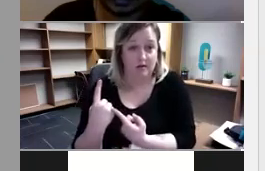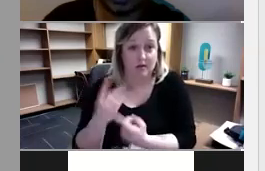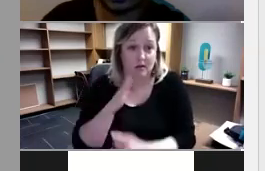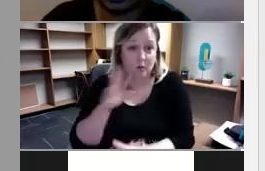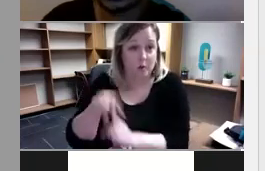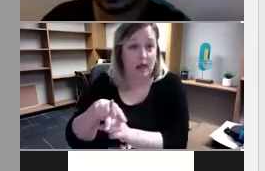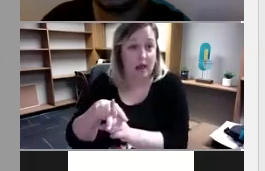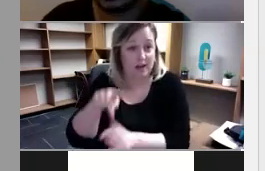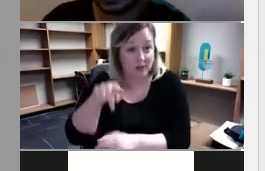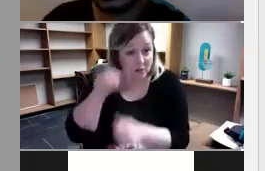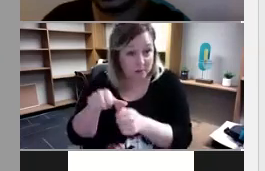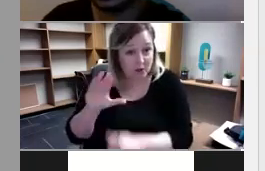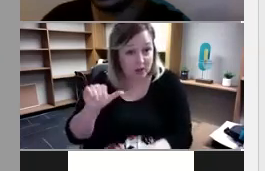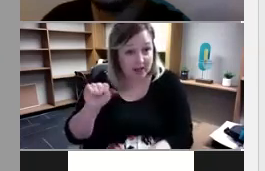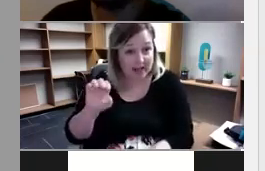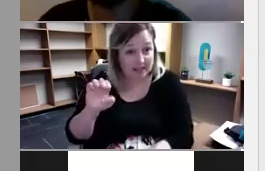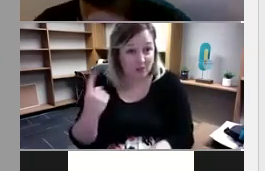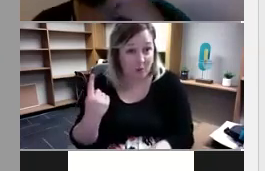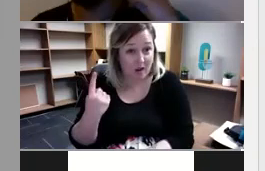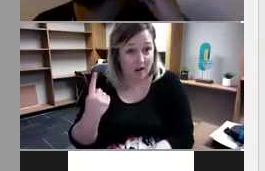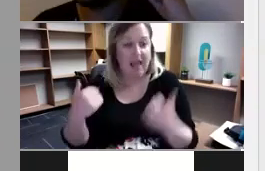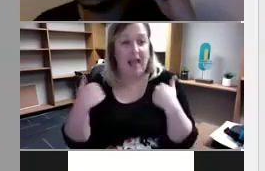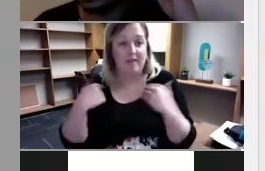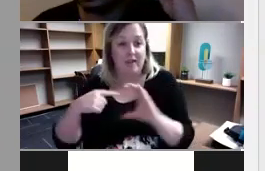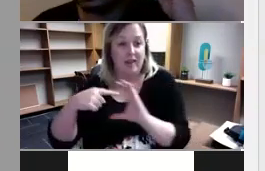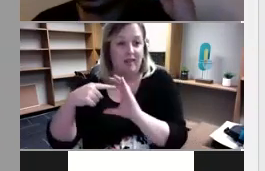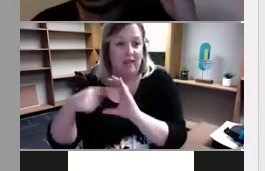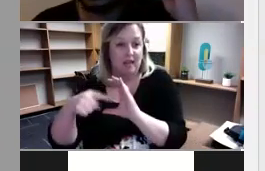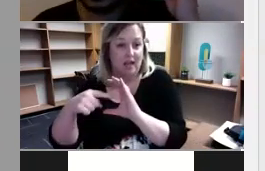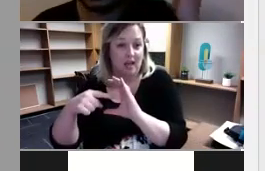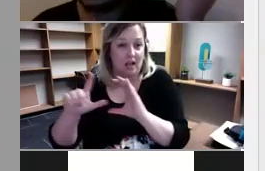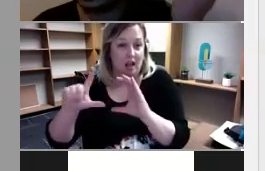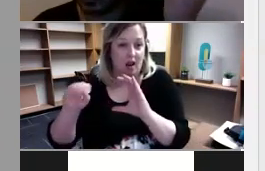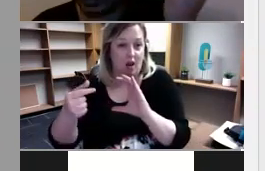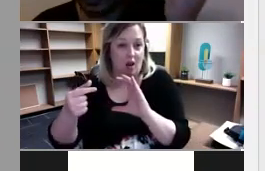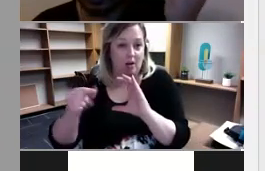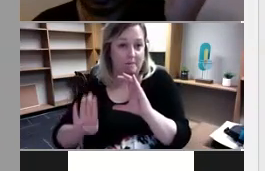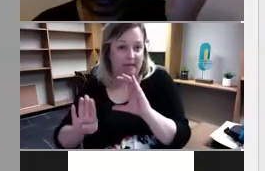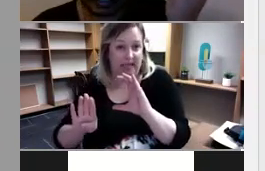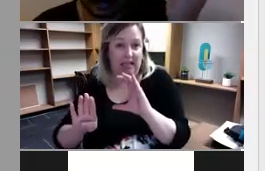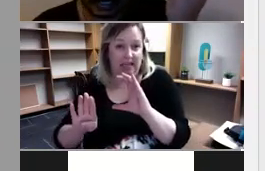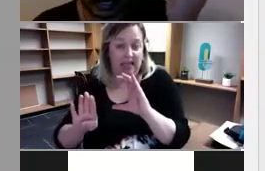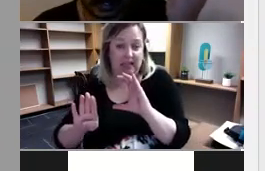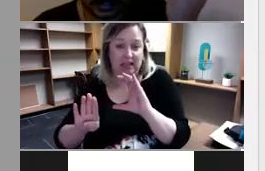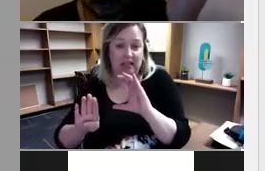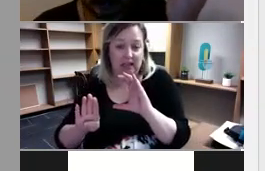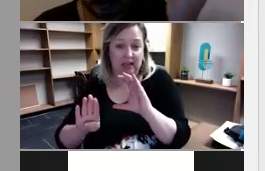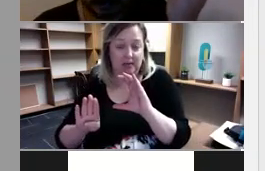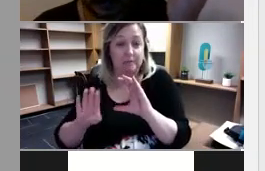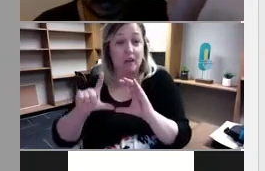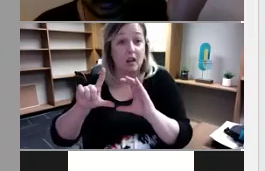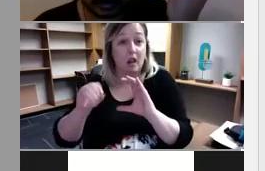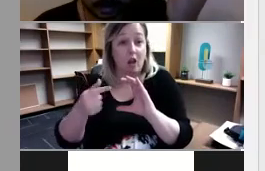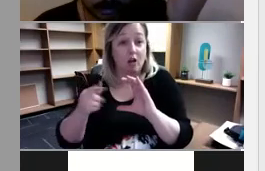bring that up. Case 1, we have theta of log BA, and log BA is 1 in our case here.